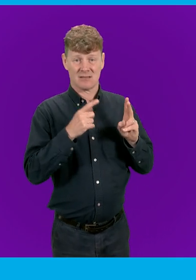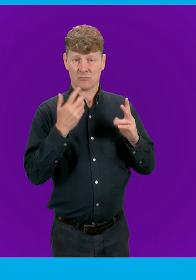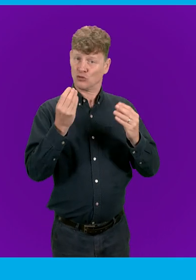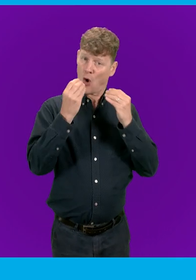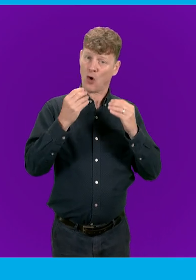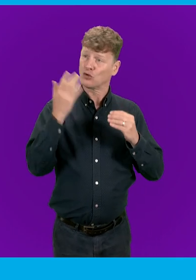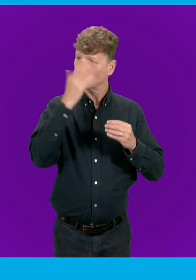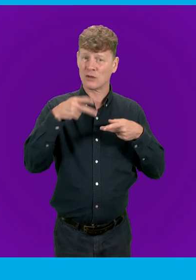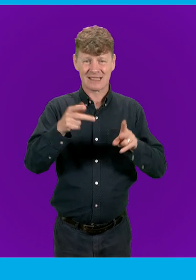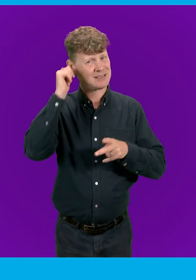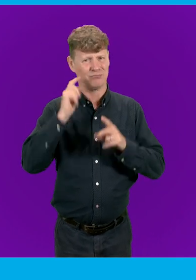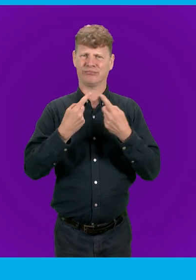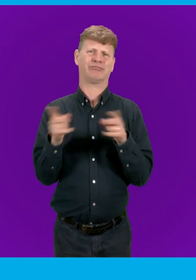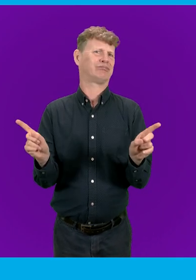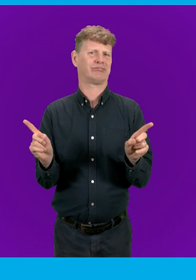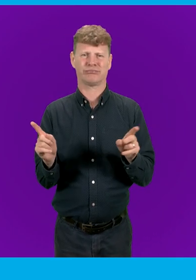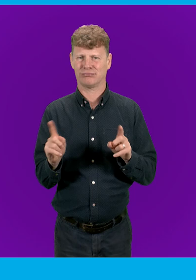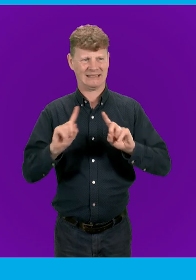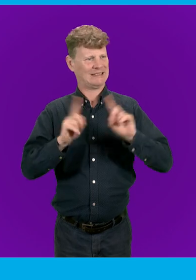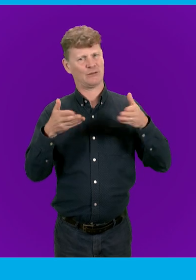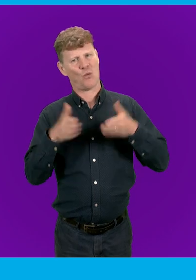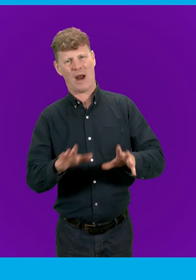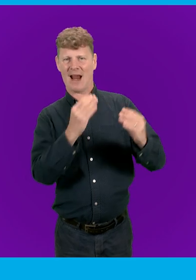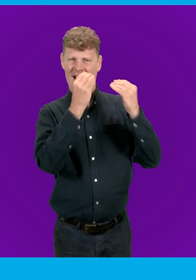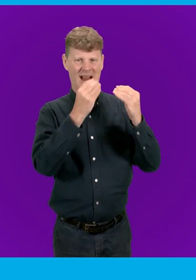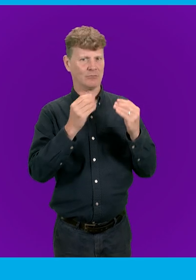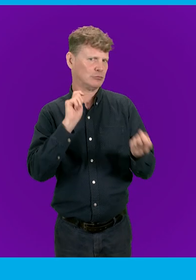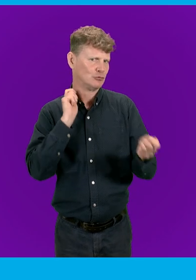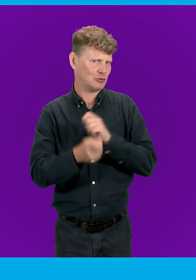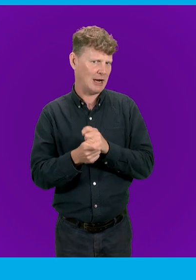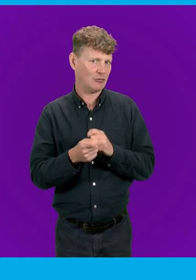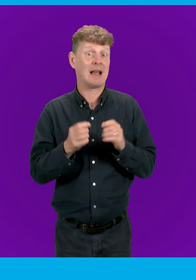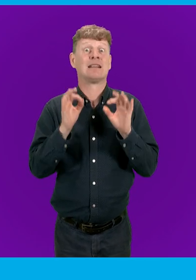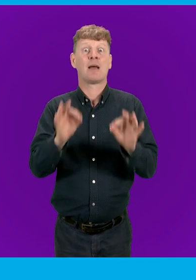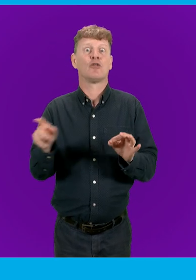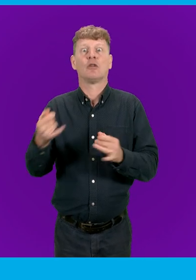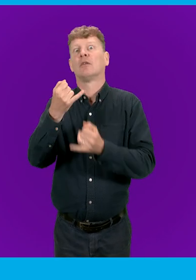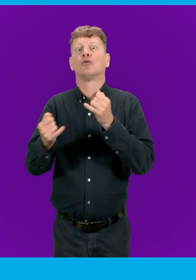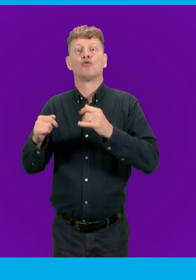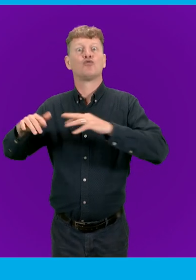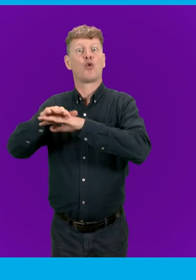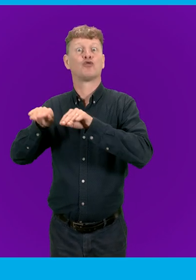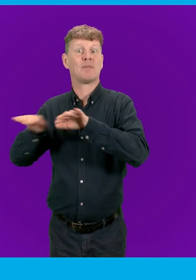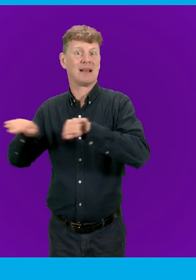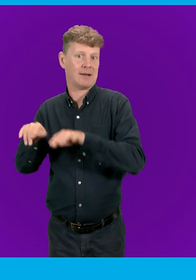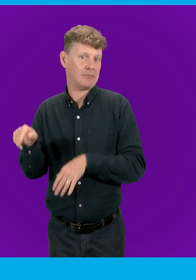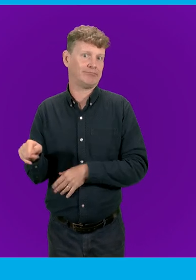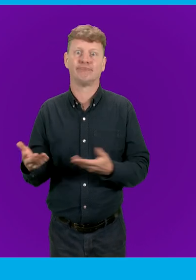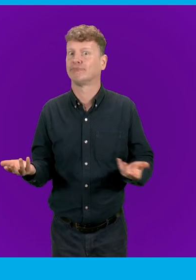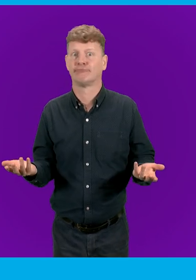taught different things that maybe have changed, especially because of social media. Like you said, you didn't understand it.